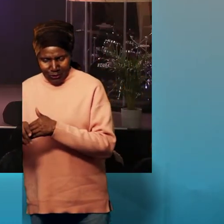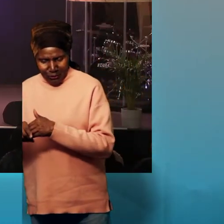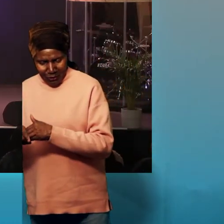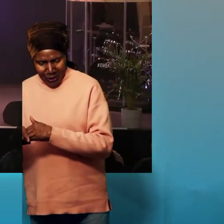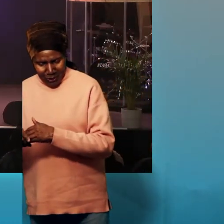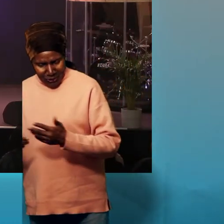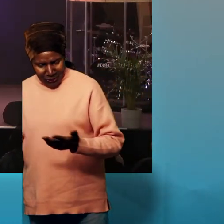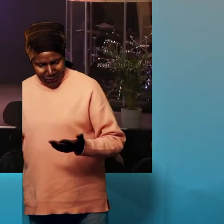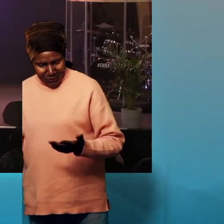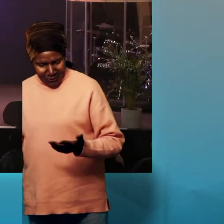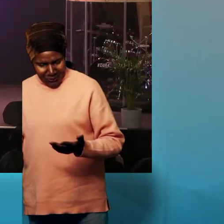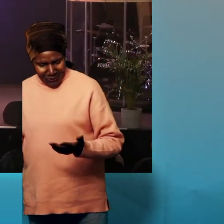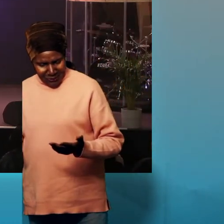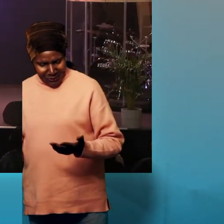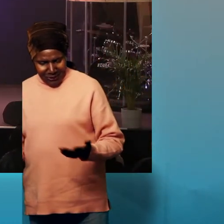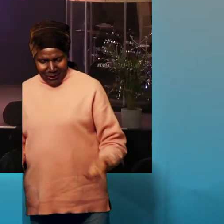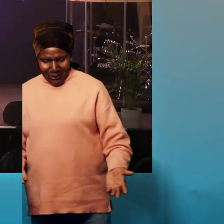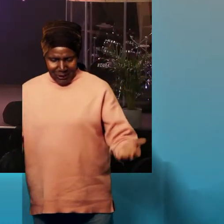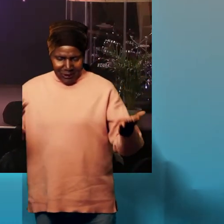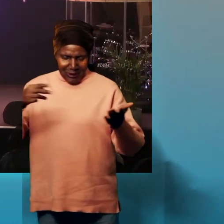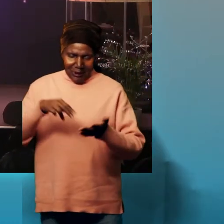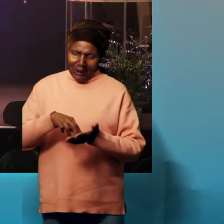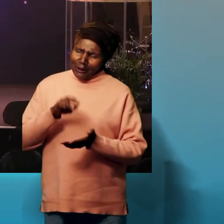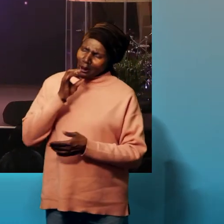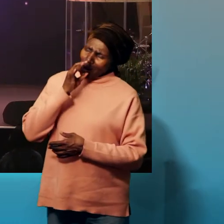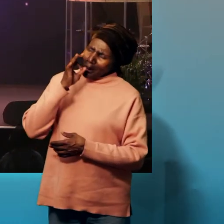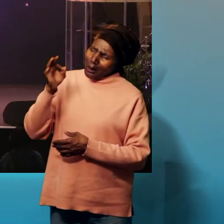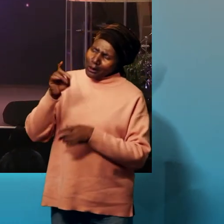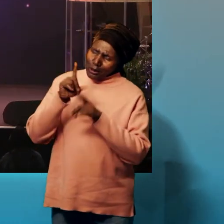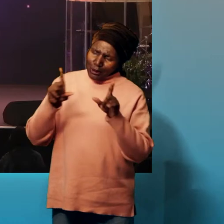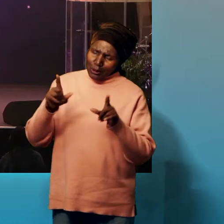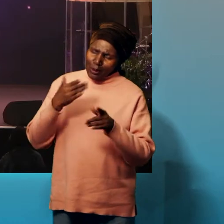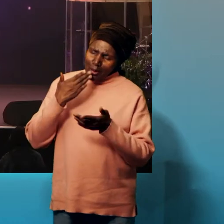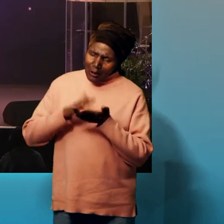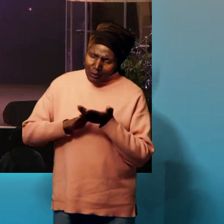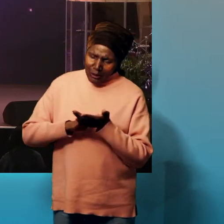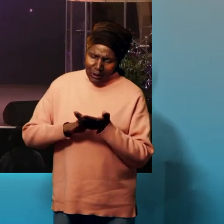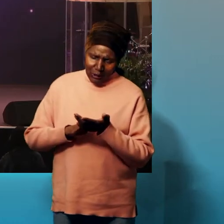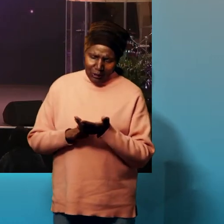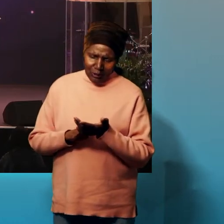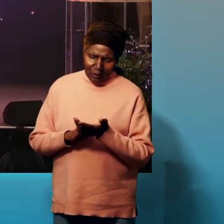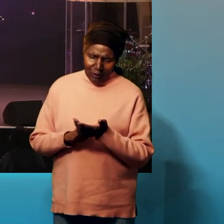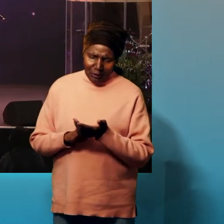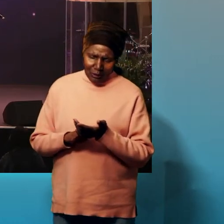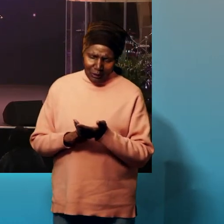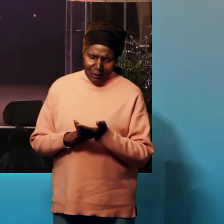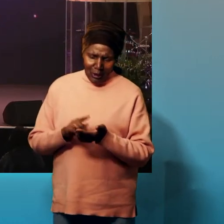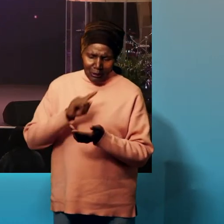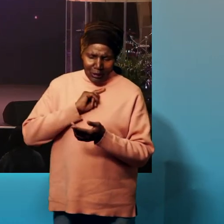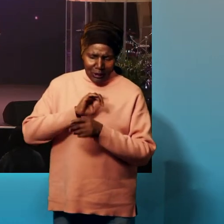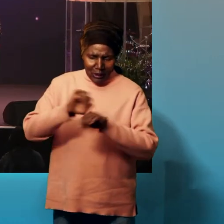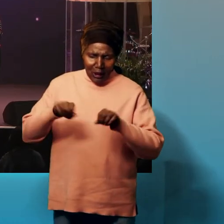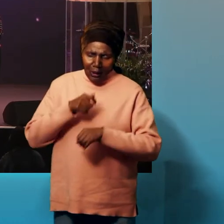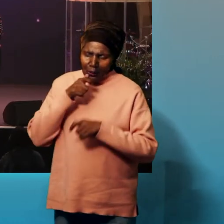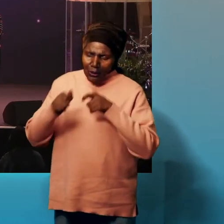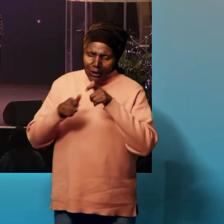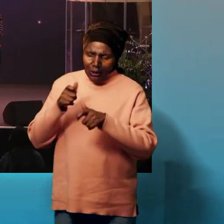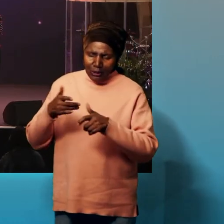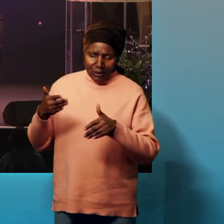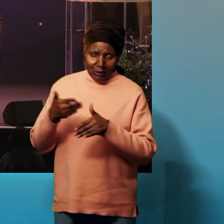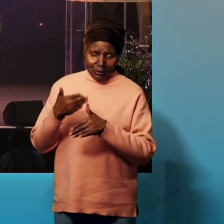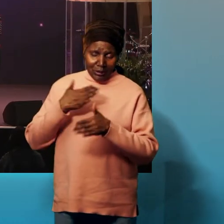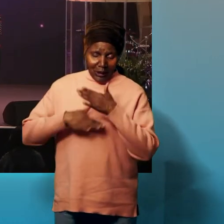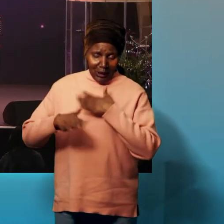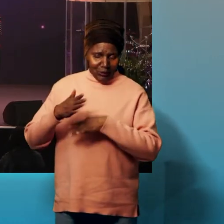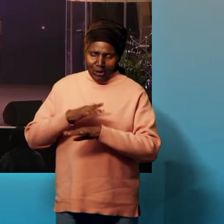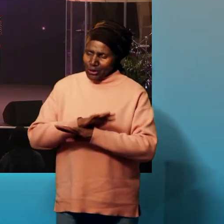just stand together and pray and ask the Lord to forgive us, first of all. Where our words and our actions have not